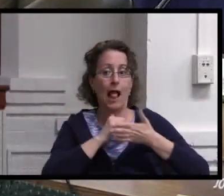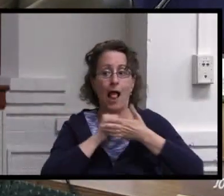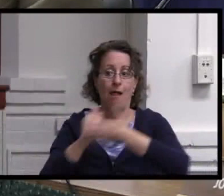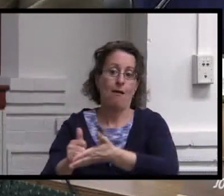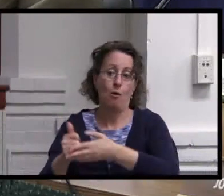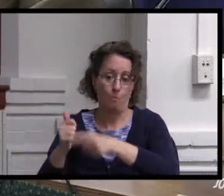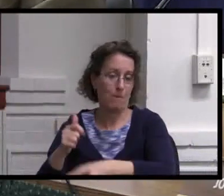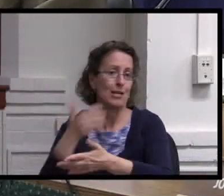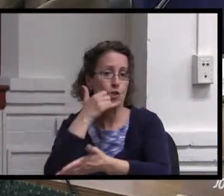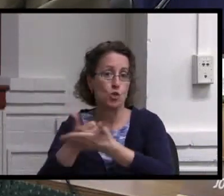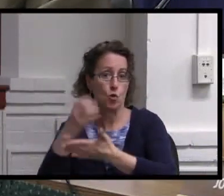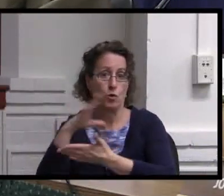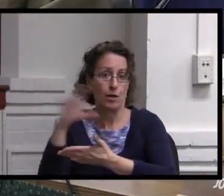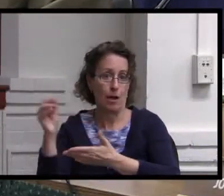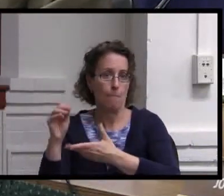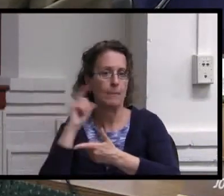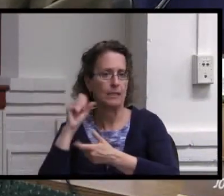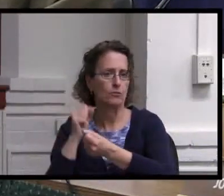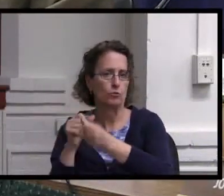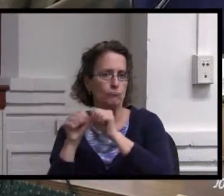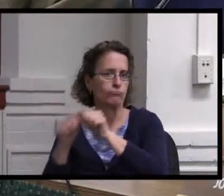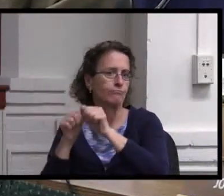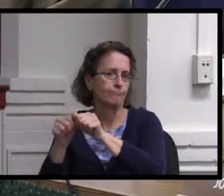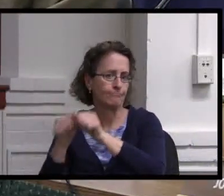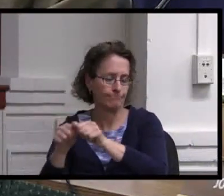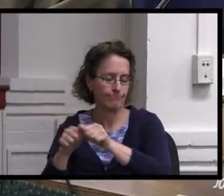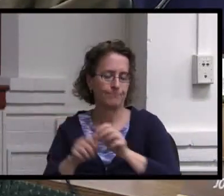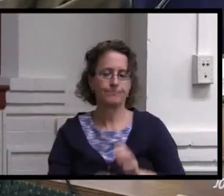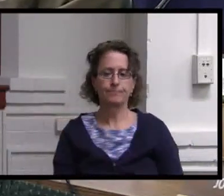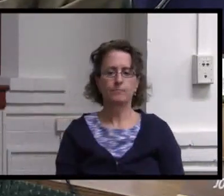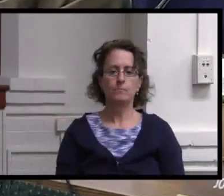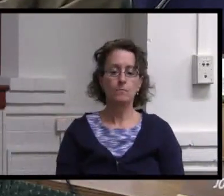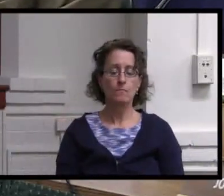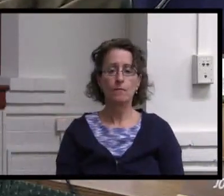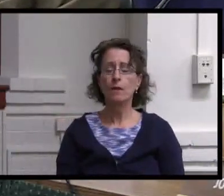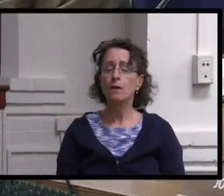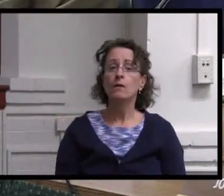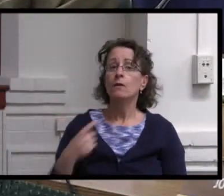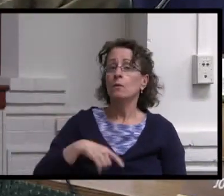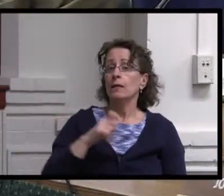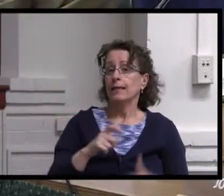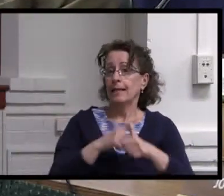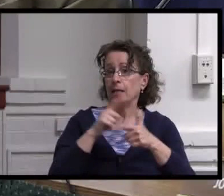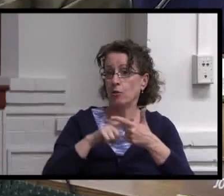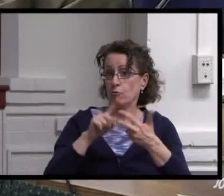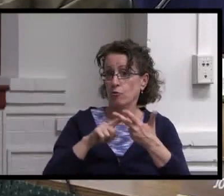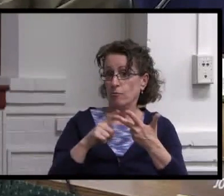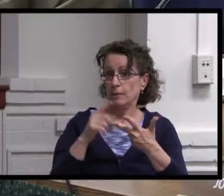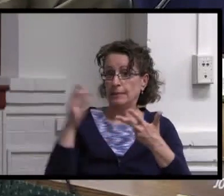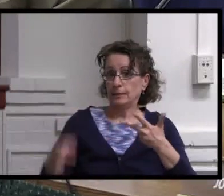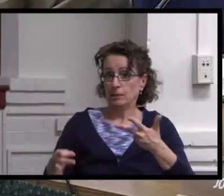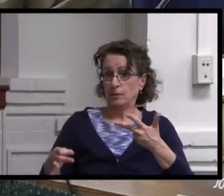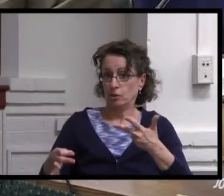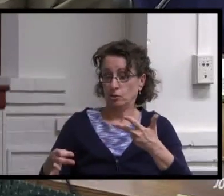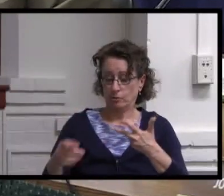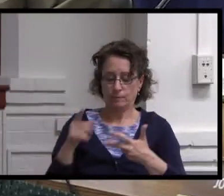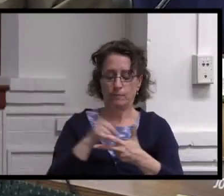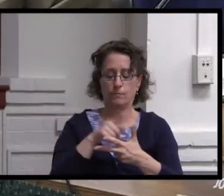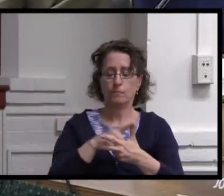growth. So what's before you this evening in order to move this forward are three separate actions. One is approving